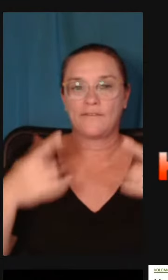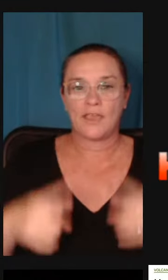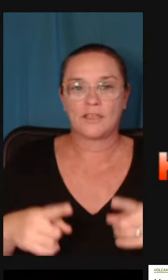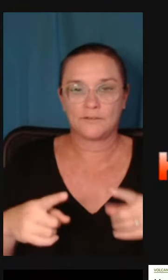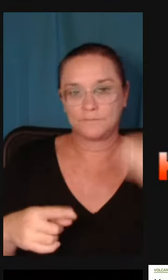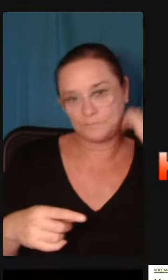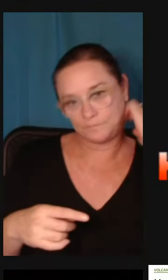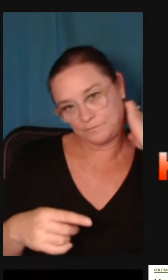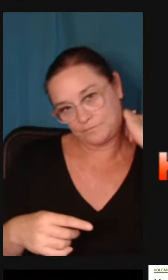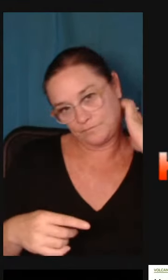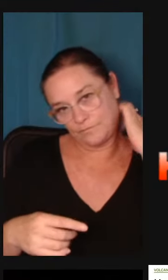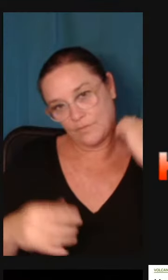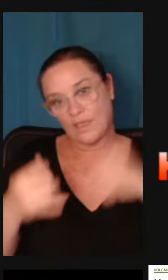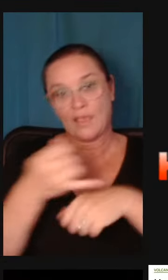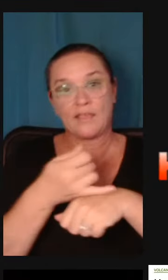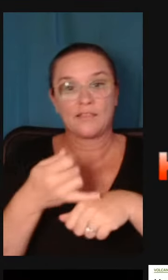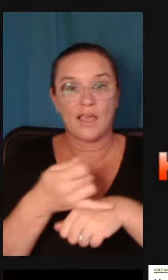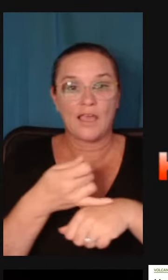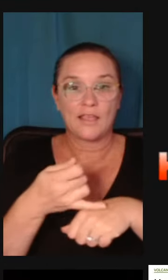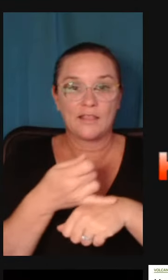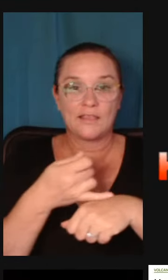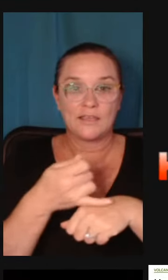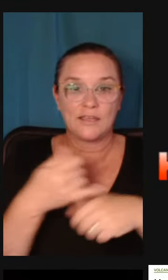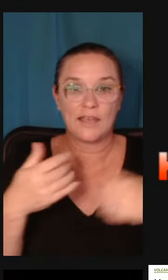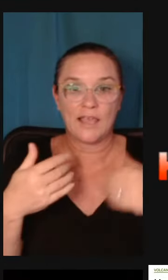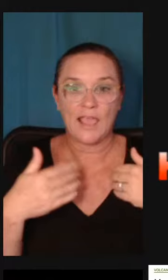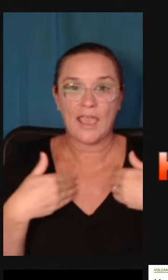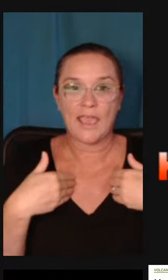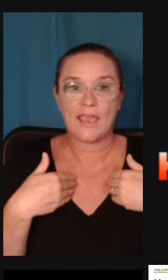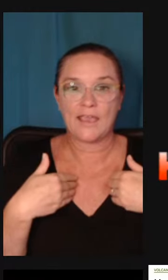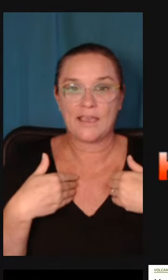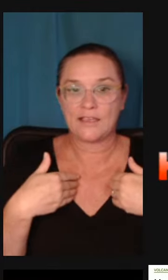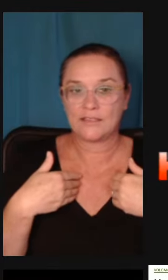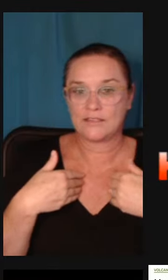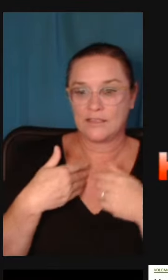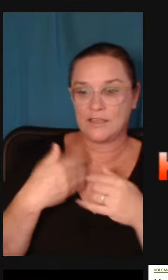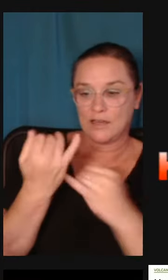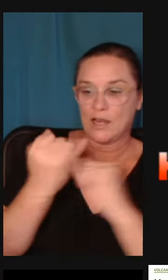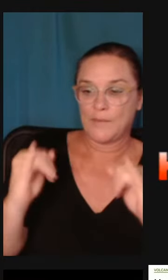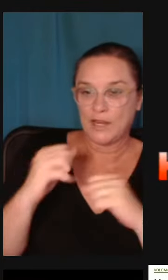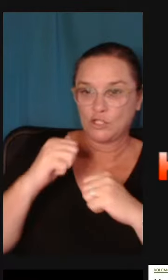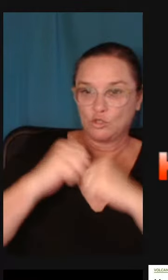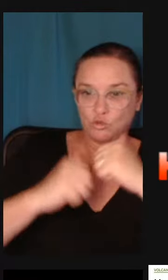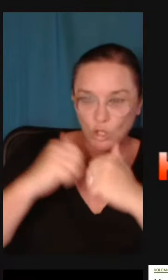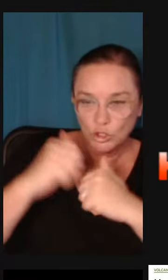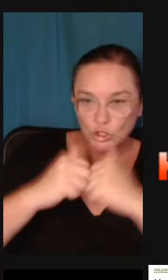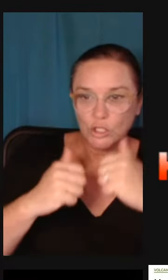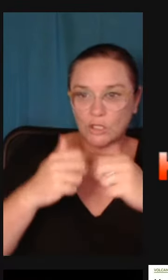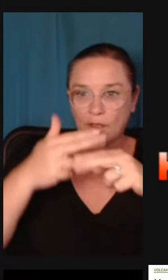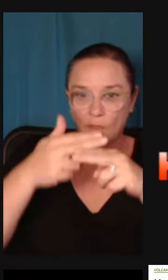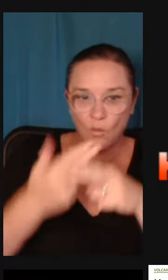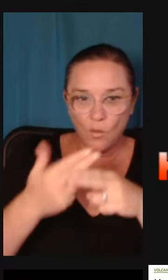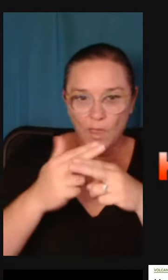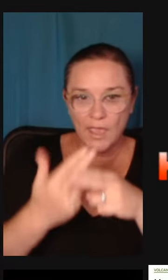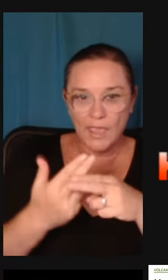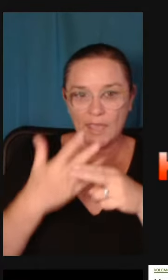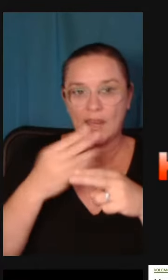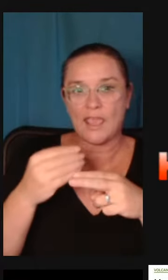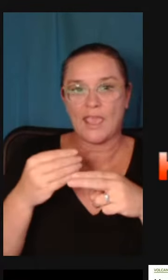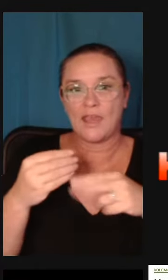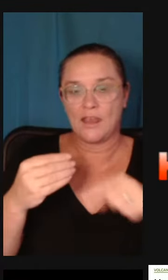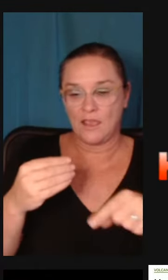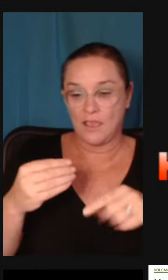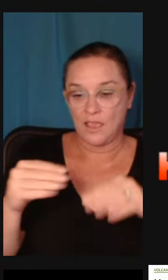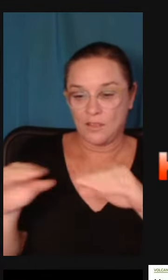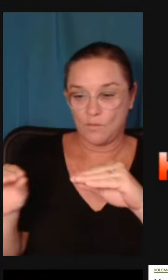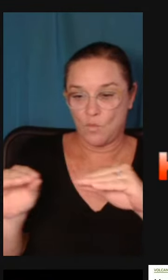got its own structure, its own weight, and it's moving over this zone of heat that's a hot spot.